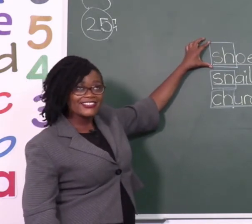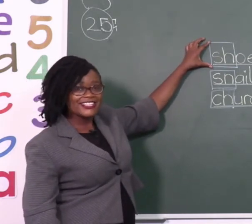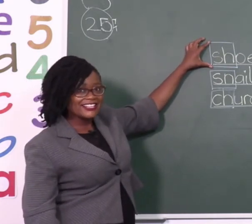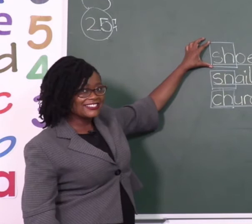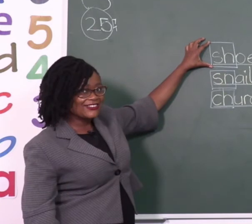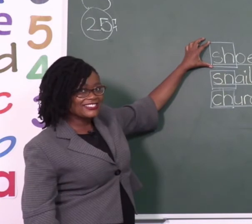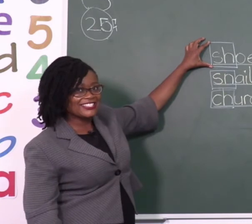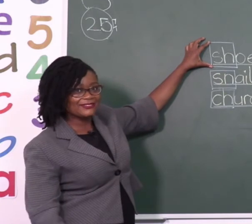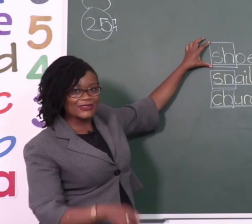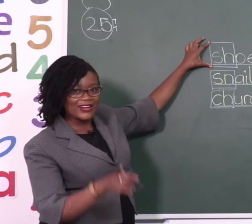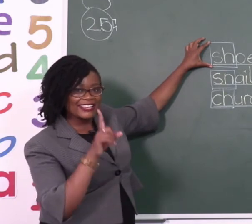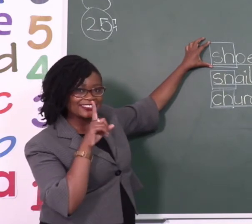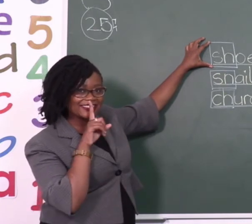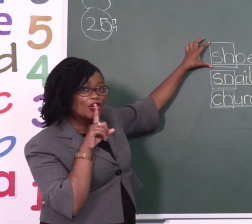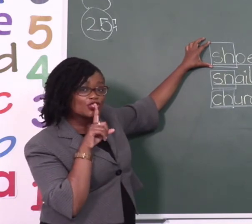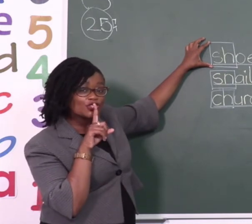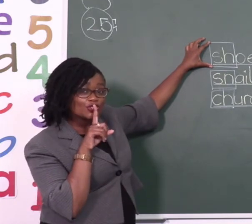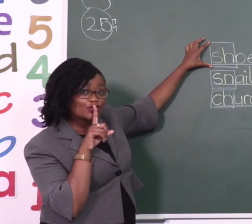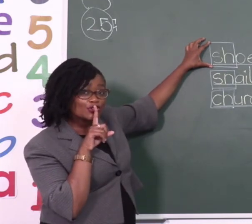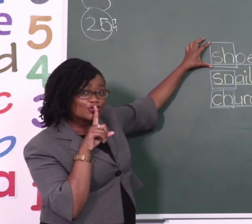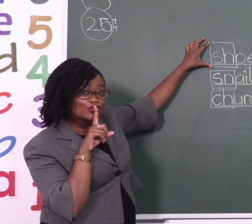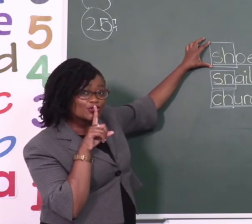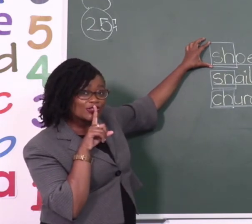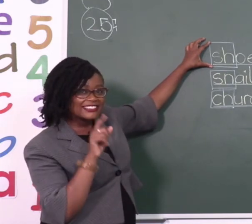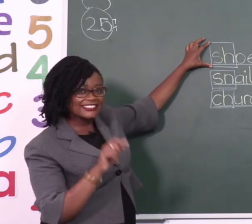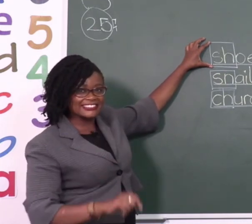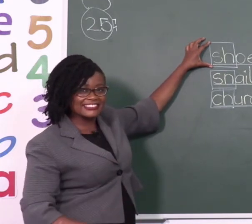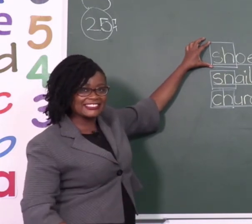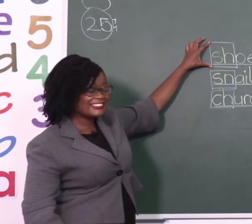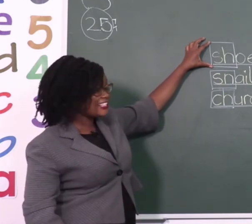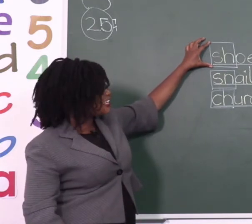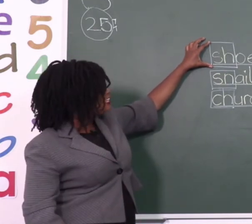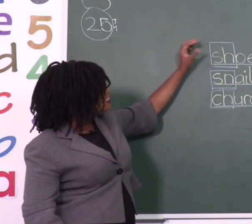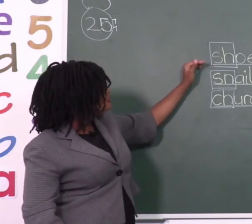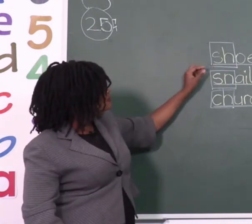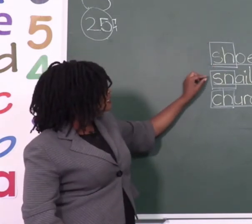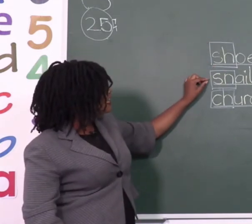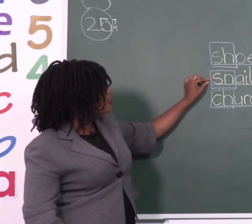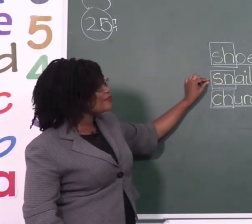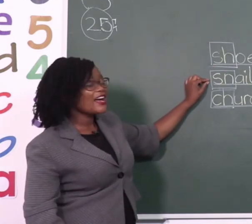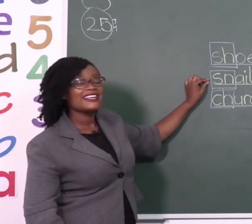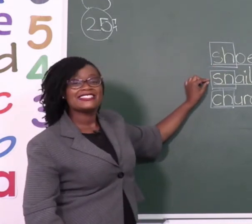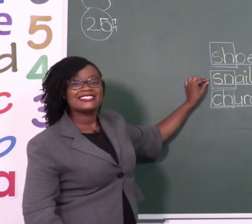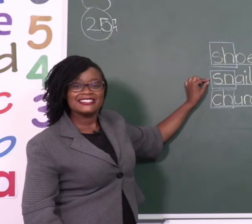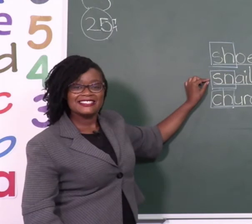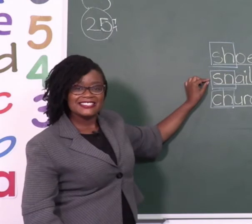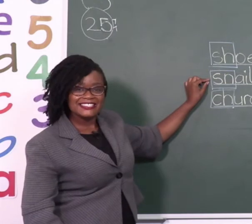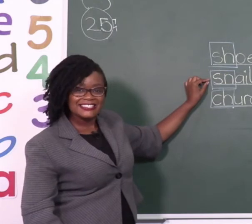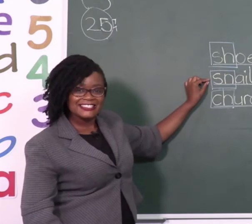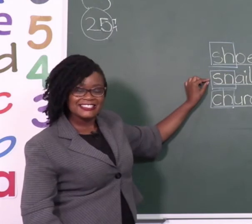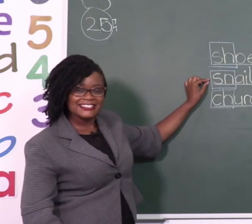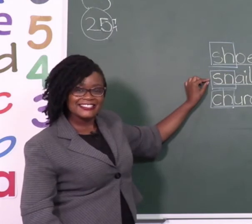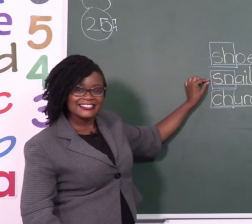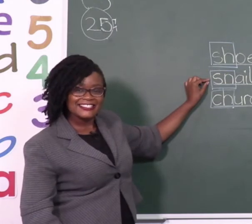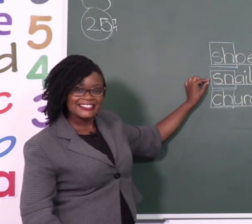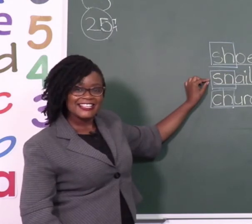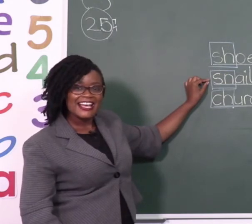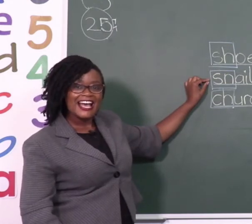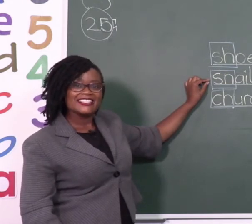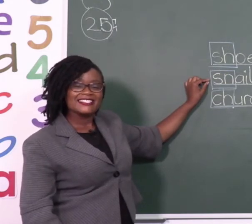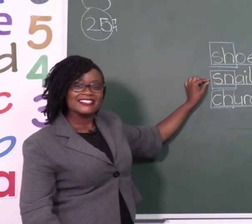of like you're telling someone to keep quiet, shh. Then we have sn,